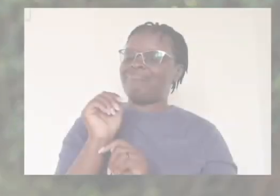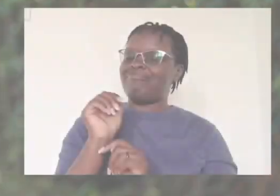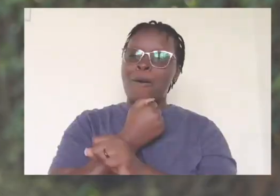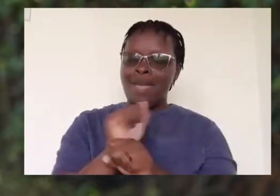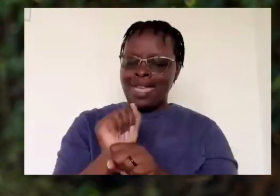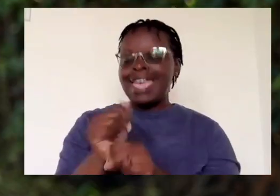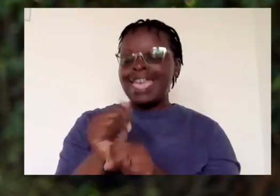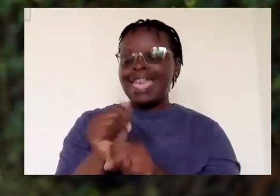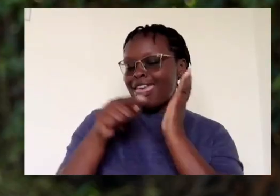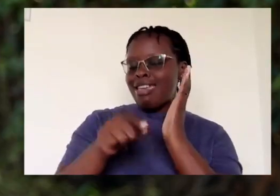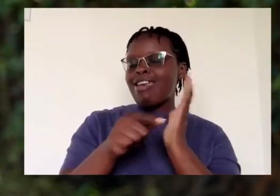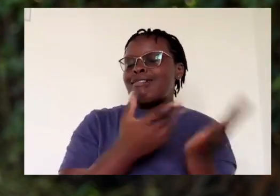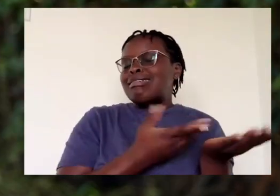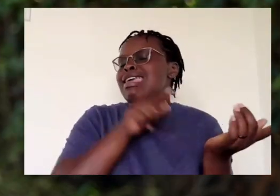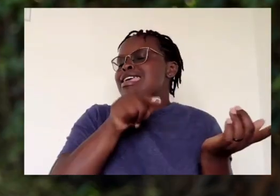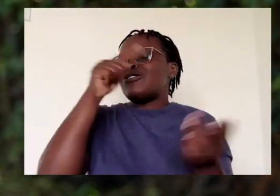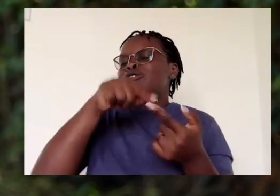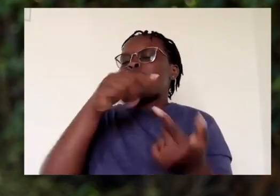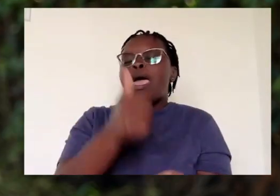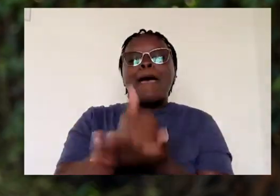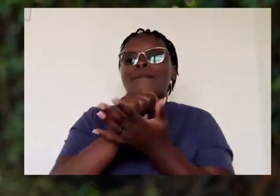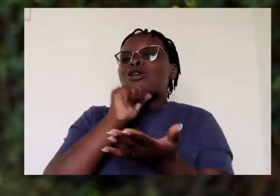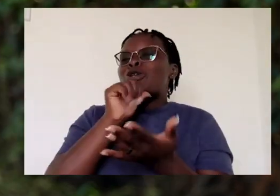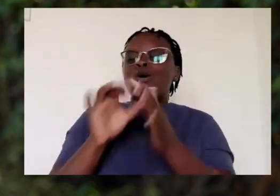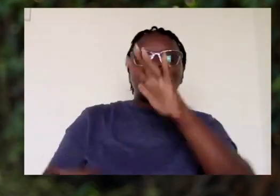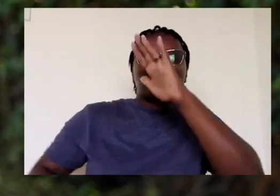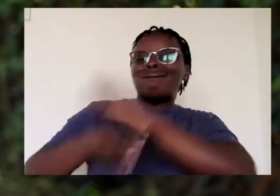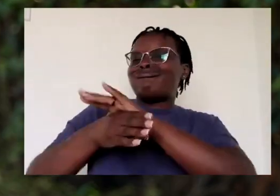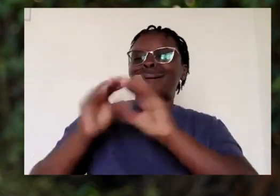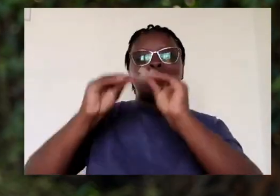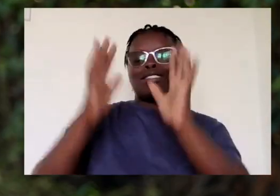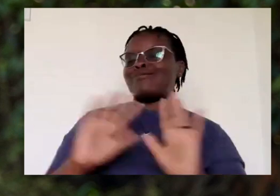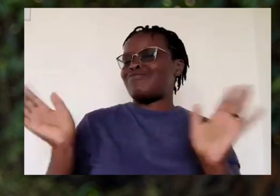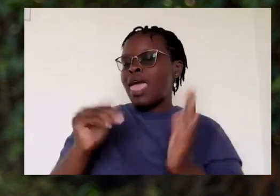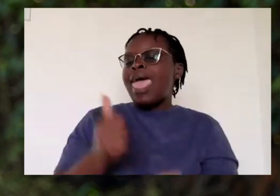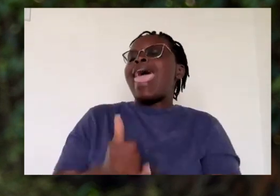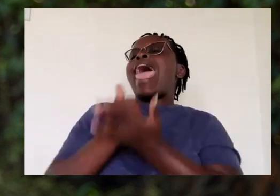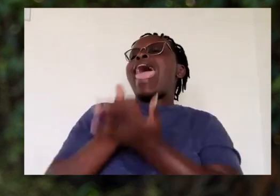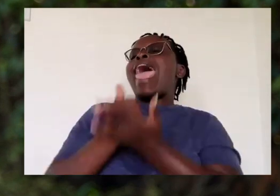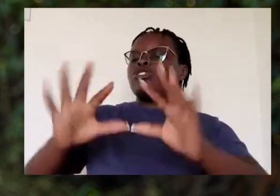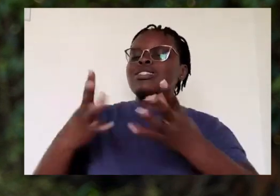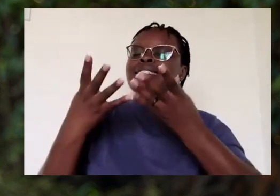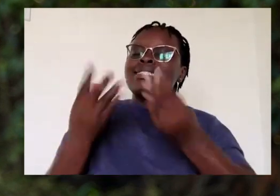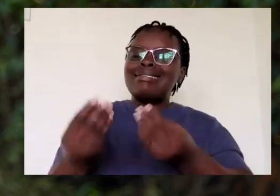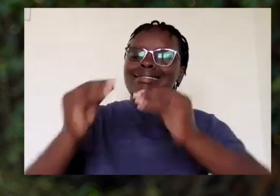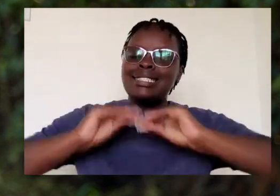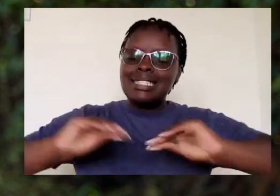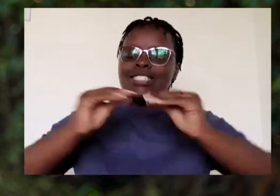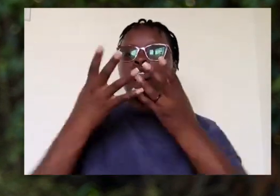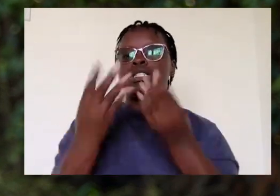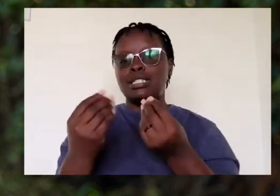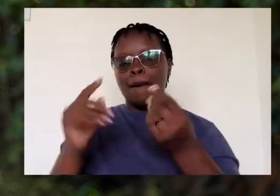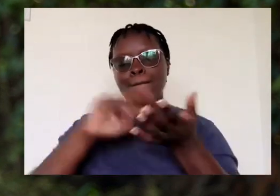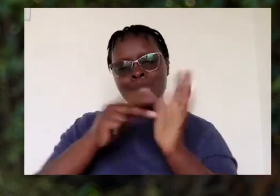Not at all. Tech is here to help teachers, not take their place. It gives them better tools to teach and help students learn in new ways,